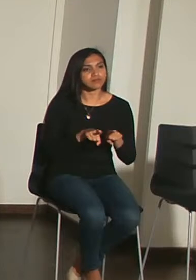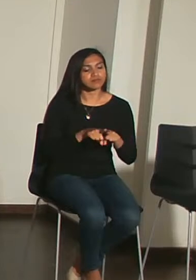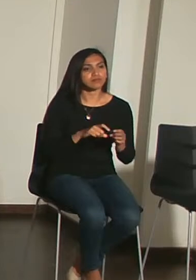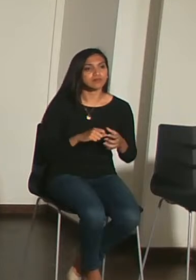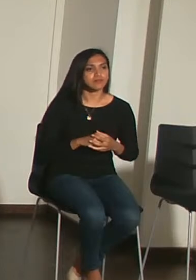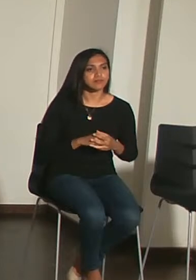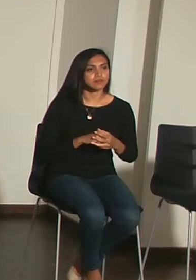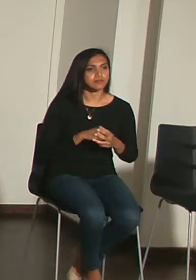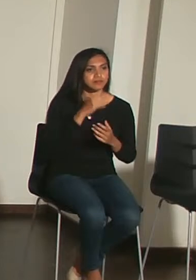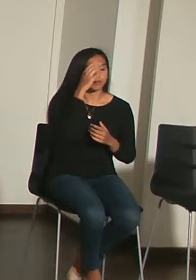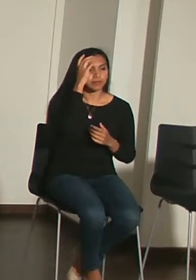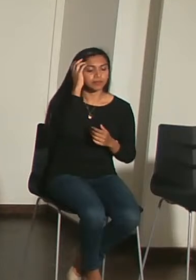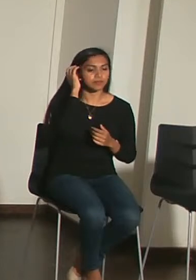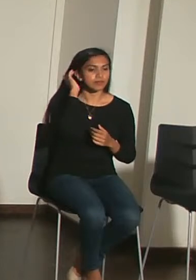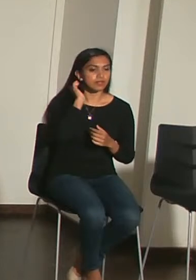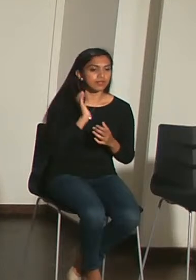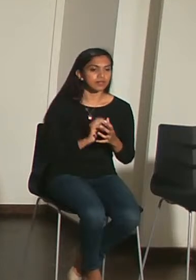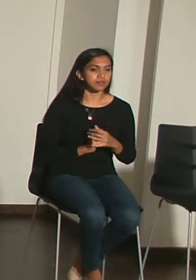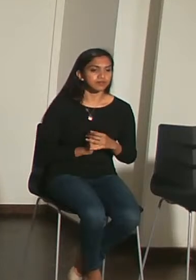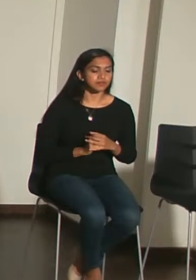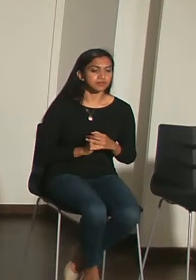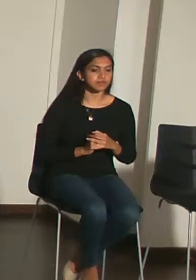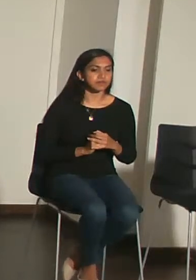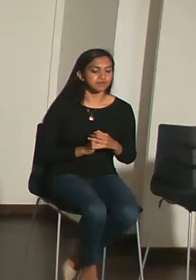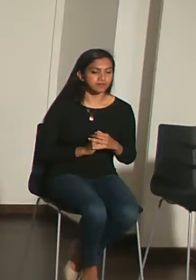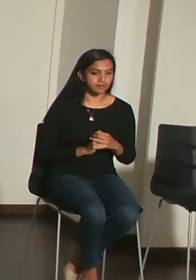And it's